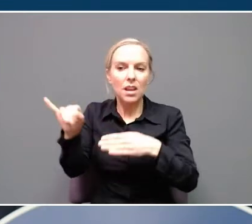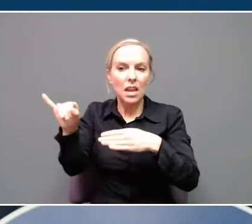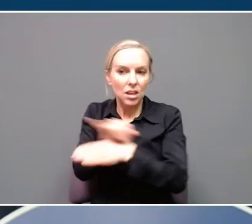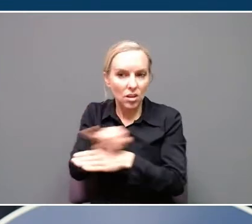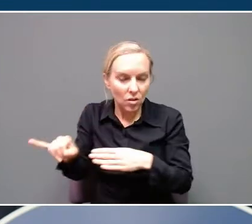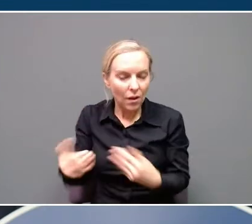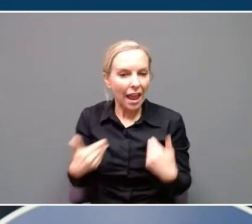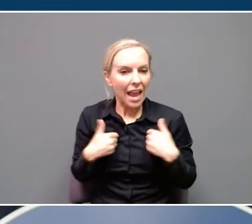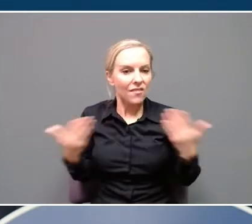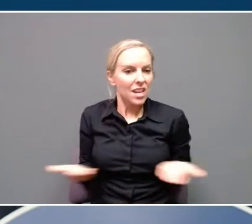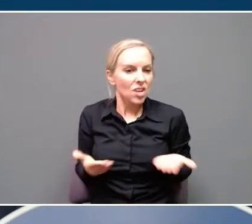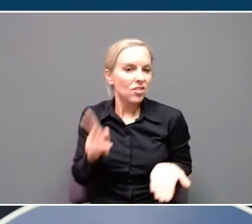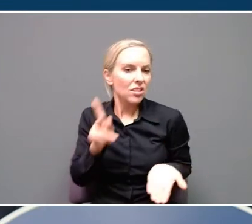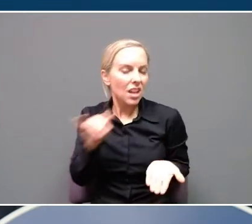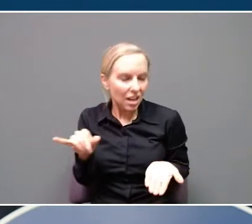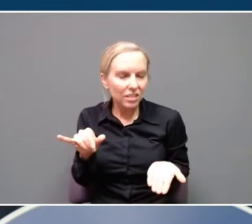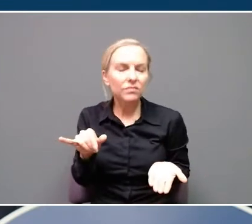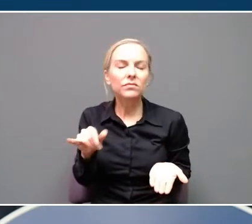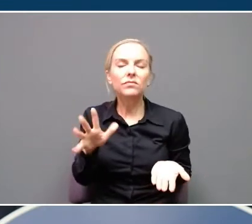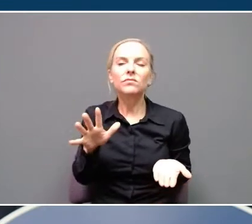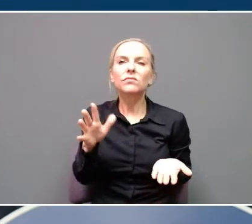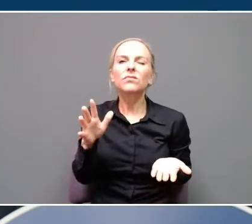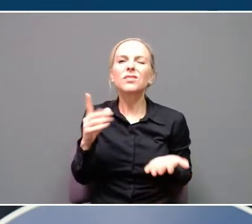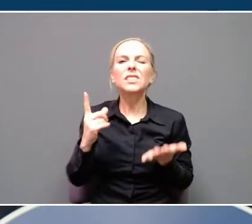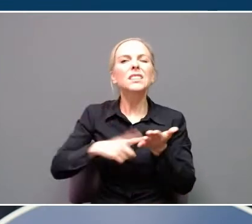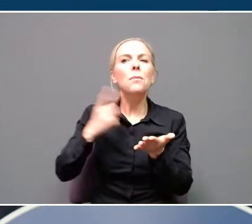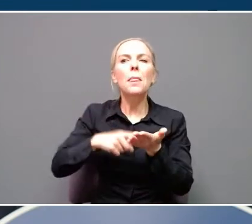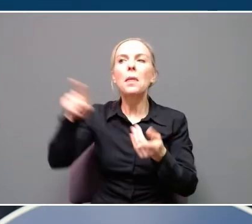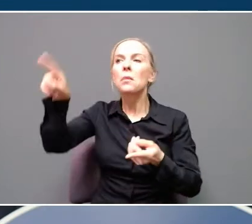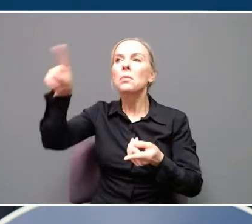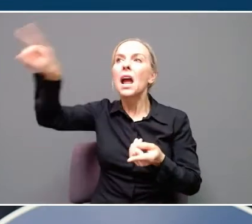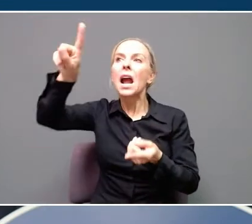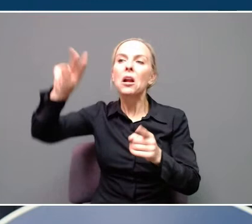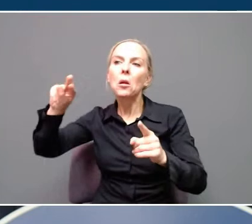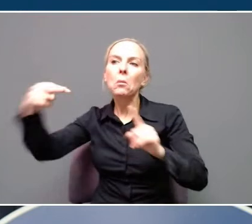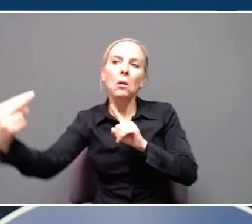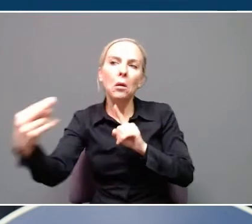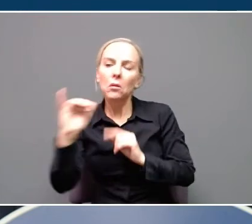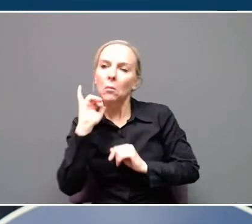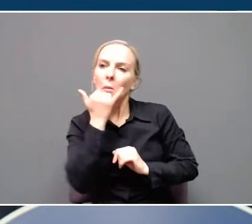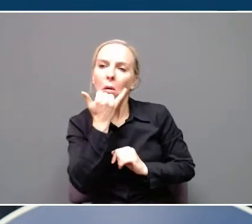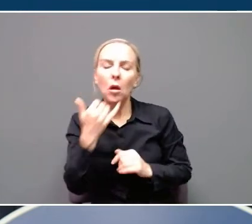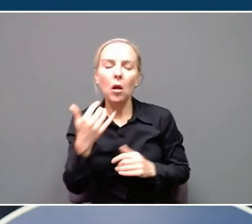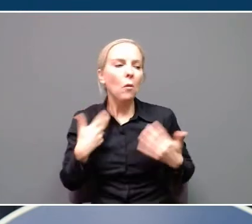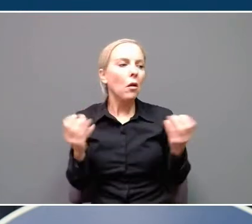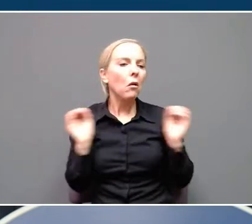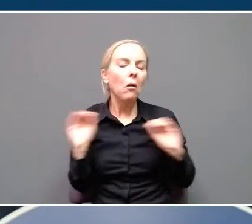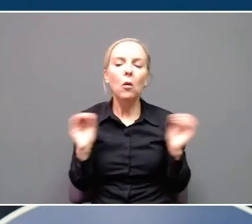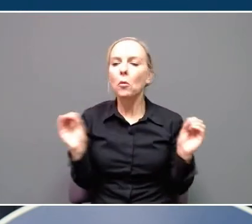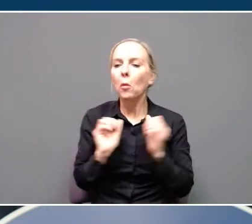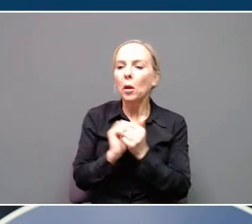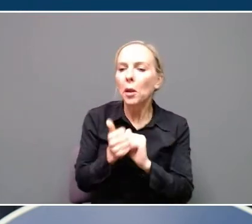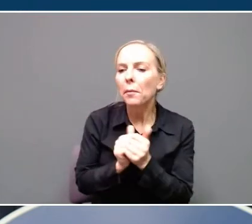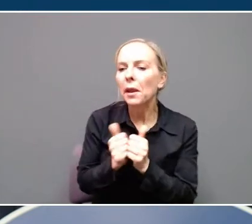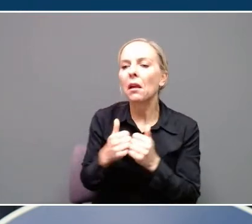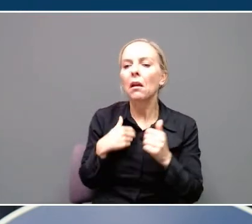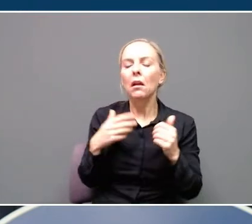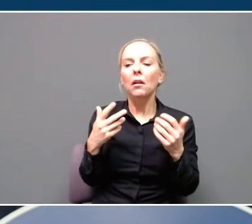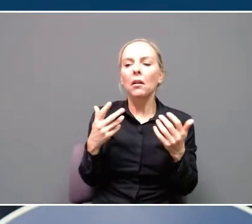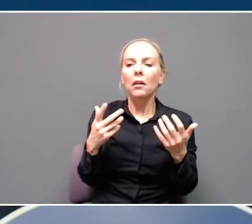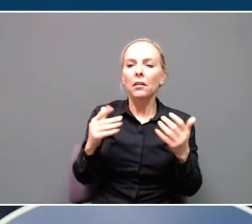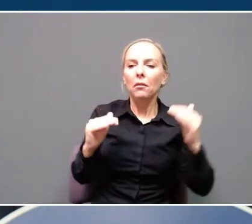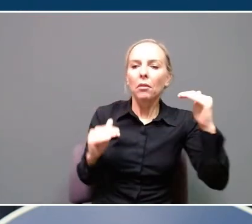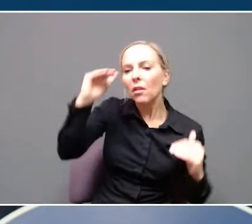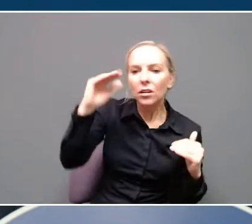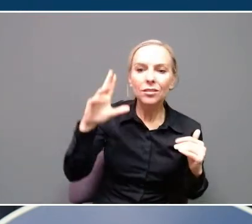Kentucky. I think there is a misperception that we do not have or compete in this area as much as others do. And I think